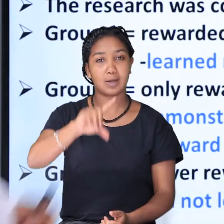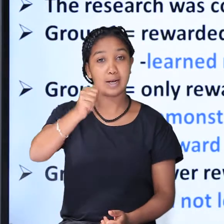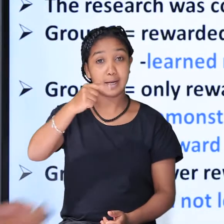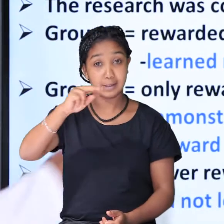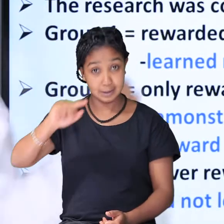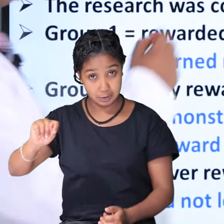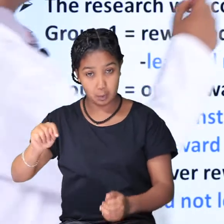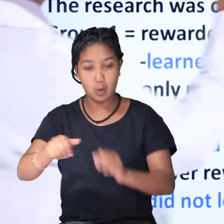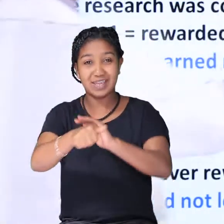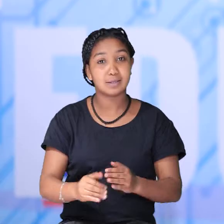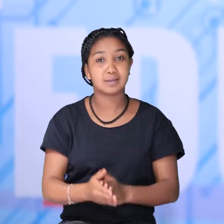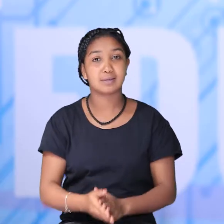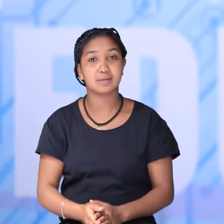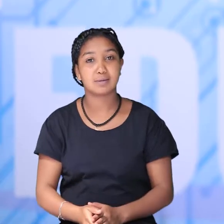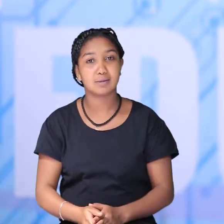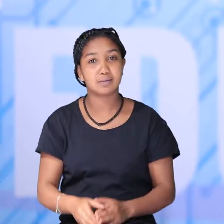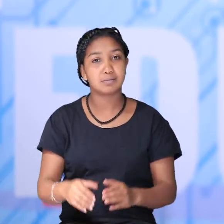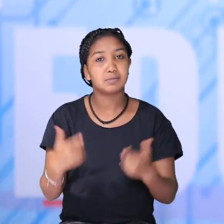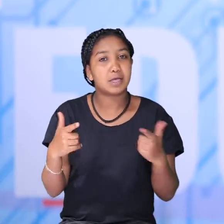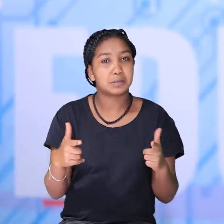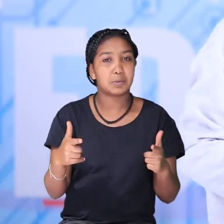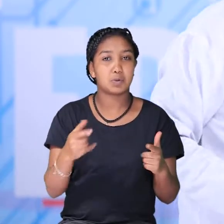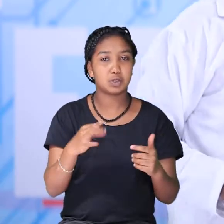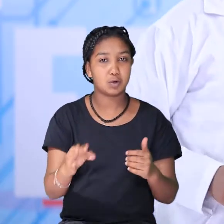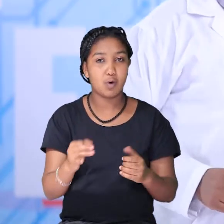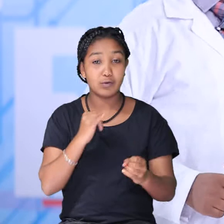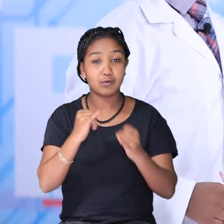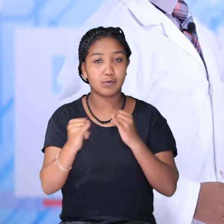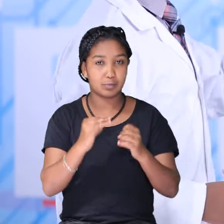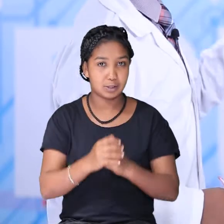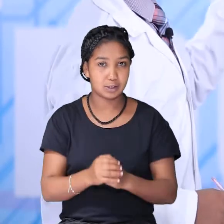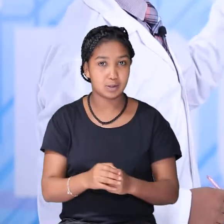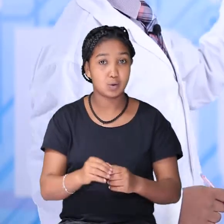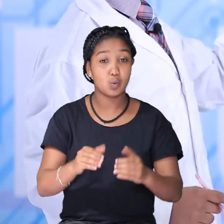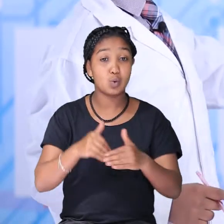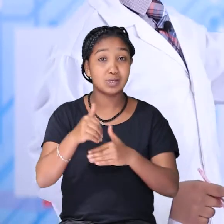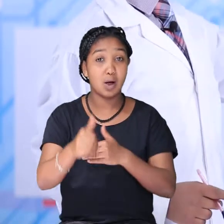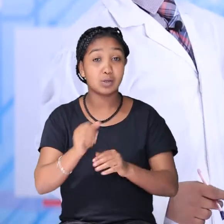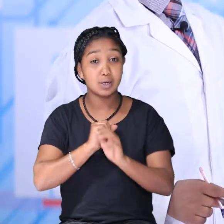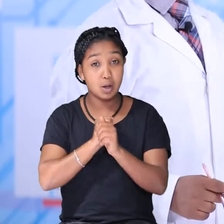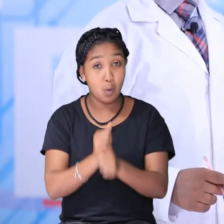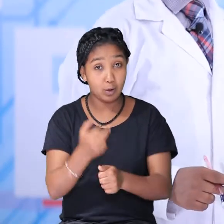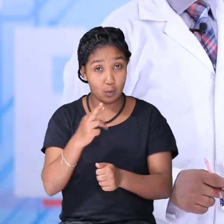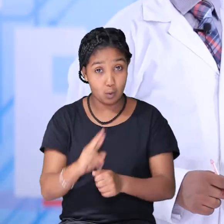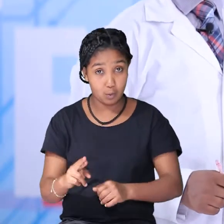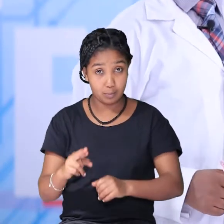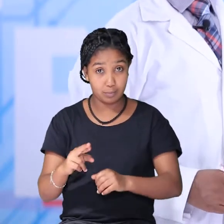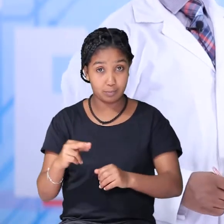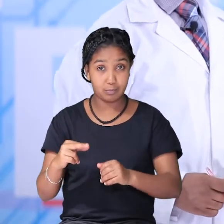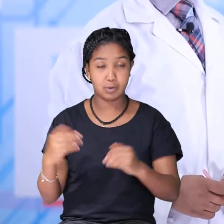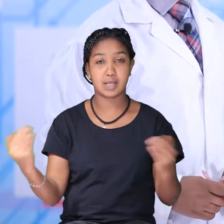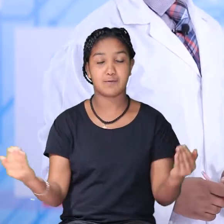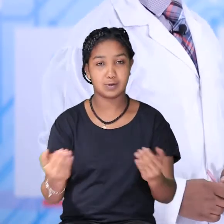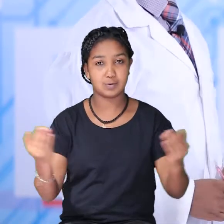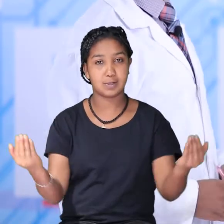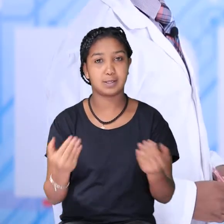Latent learning is subconscious retention of information without reward or